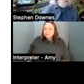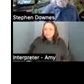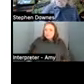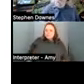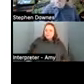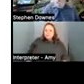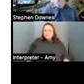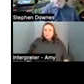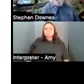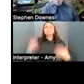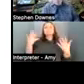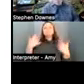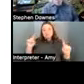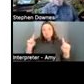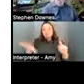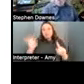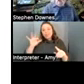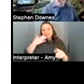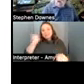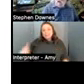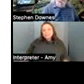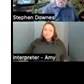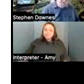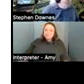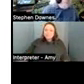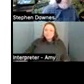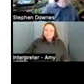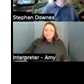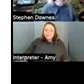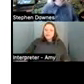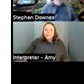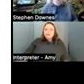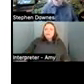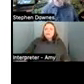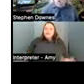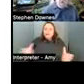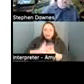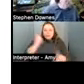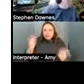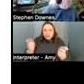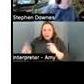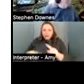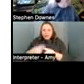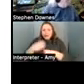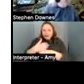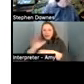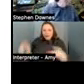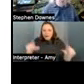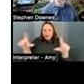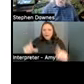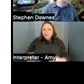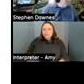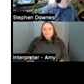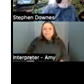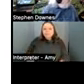there we go that's better uh yeah everything changes when you share your screen so let's